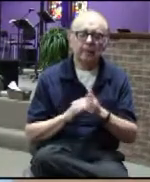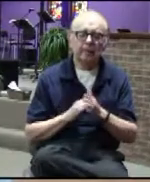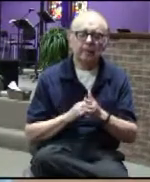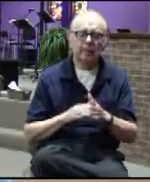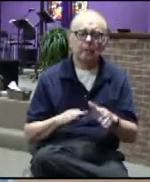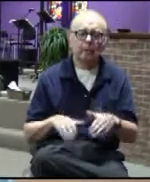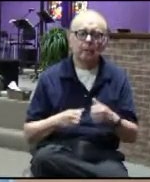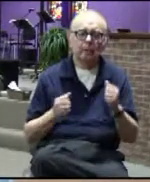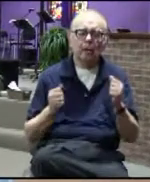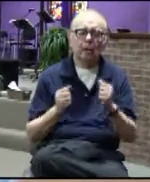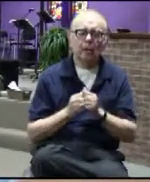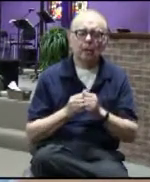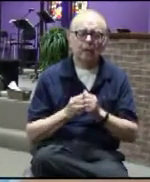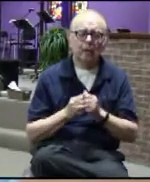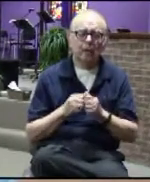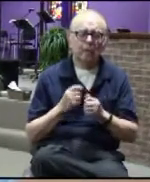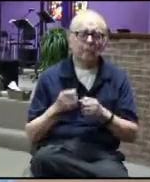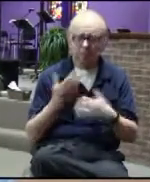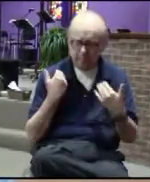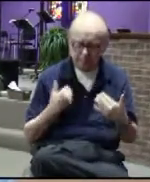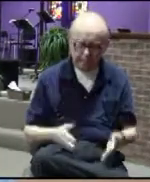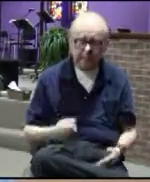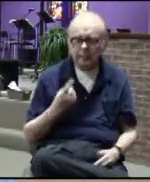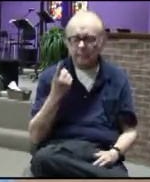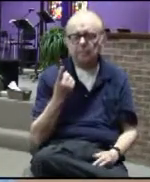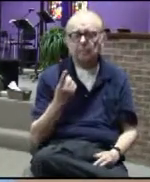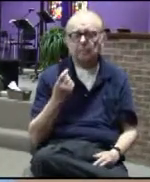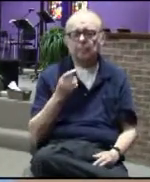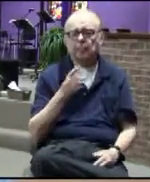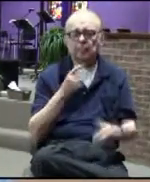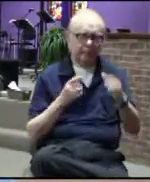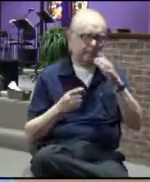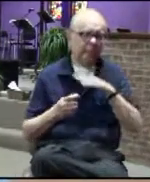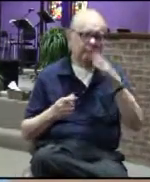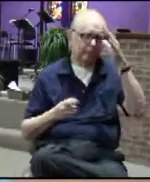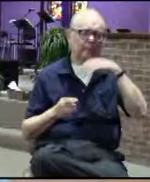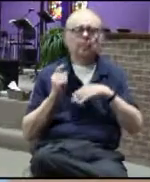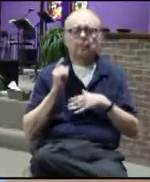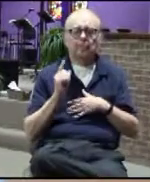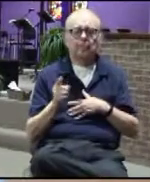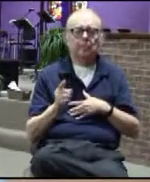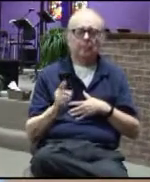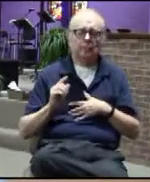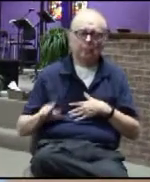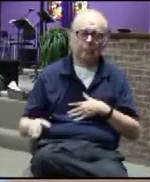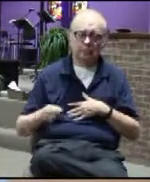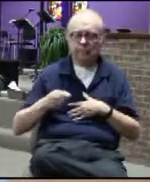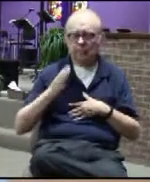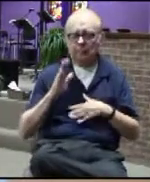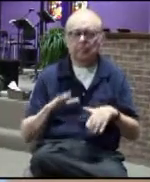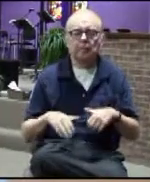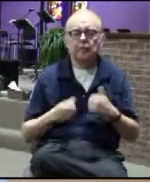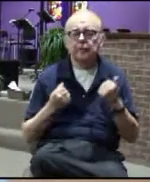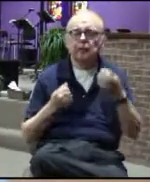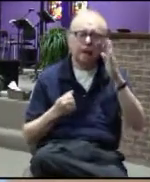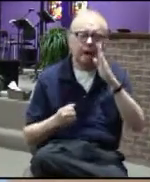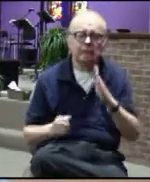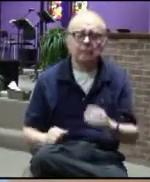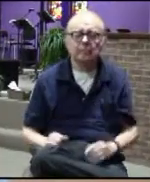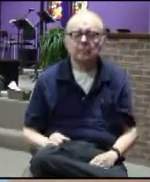live with who you are understanding ladies and gentlemen you are a child of the living God